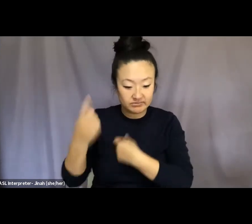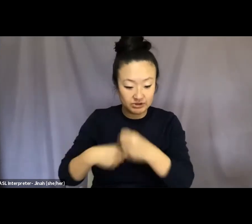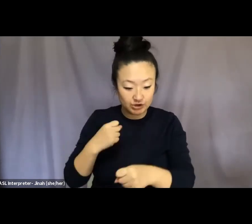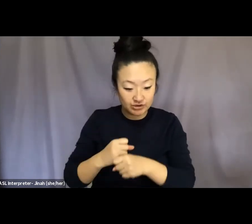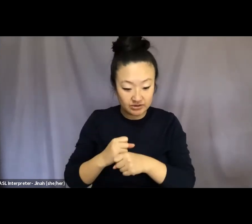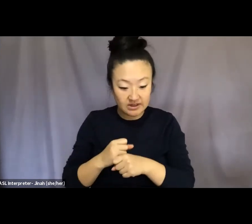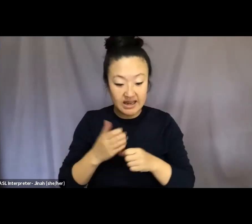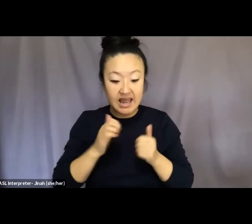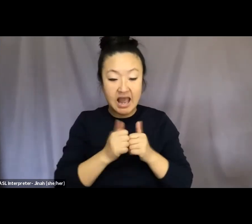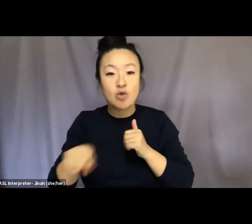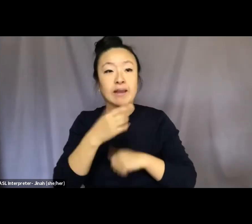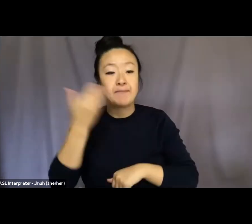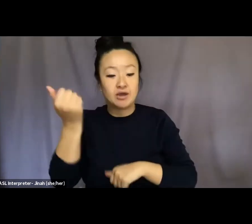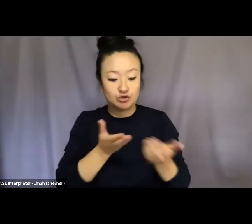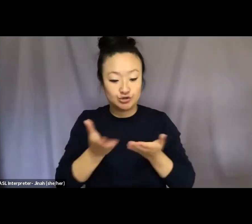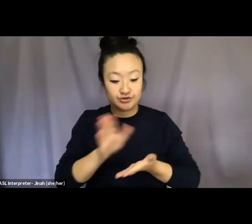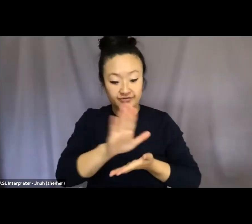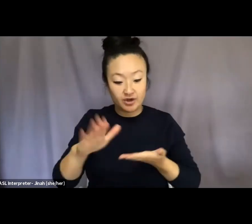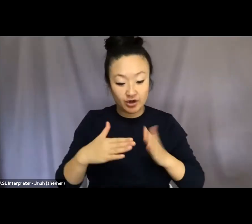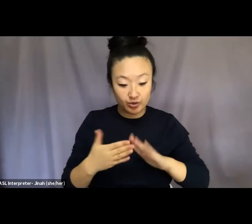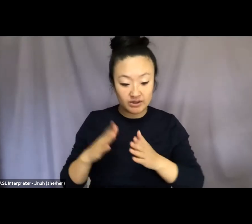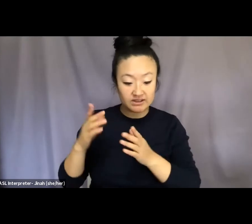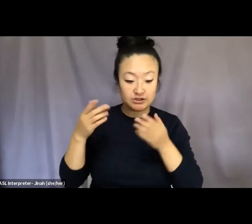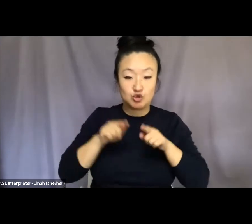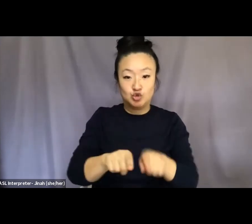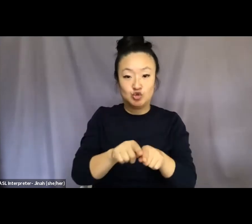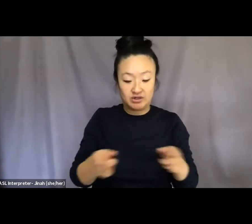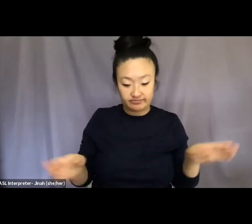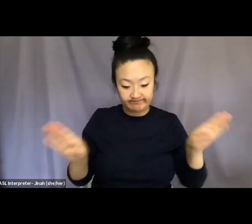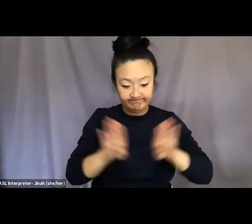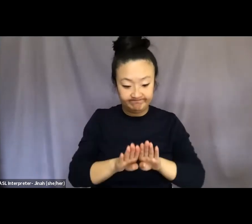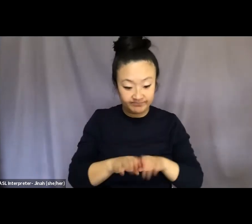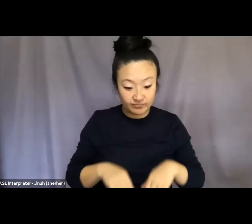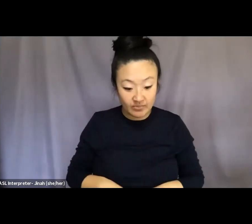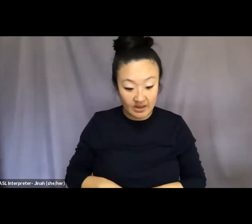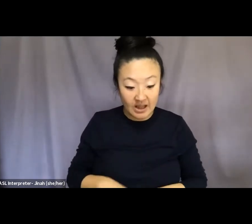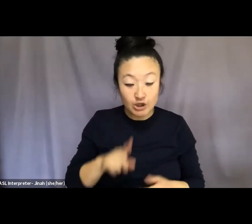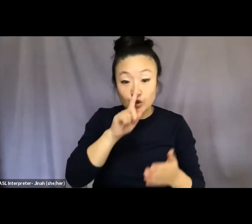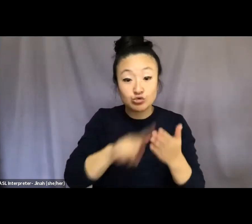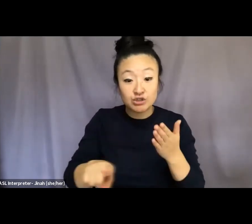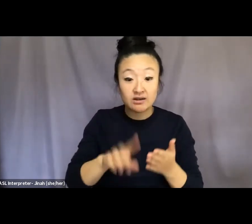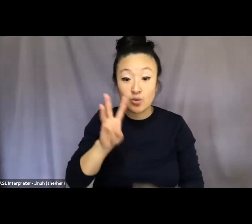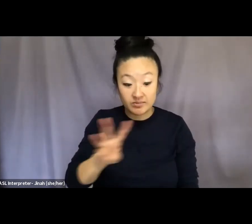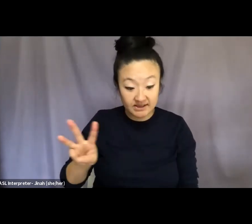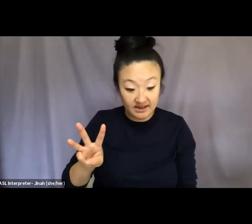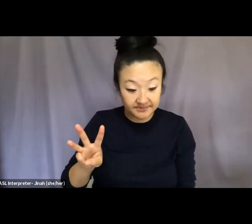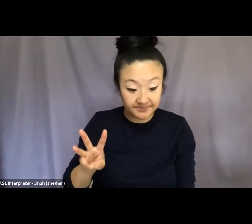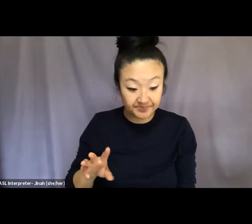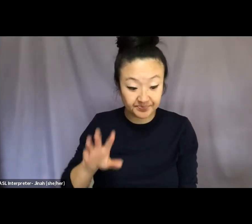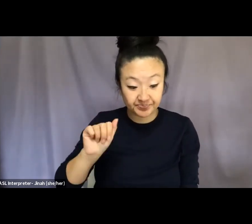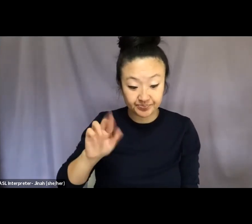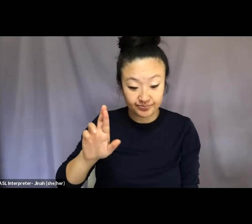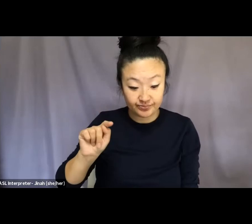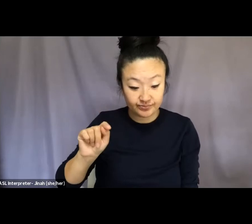artsfund.org/COVID Arts Impacts for more on those, which include significant shifts in program delivery, partnership, ticket pricing,